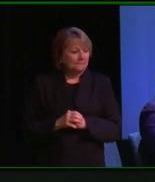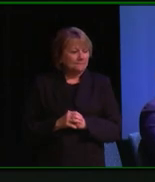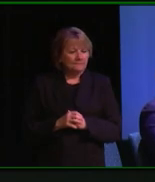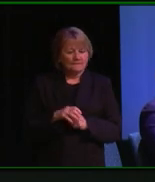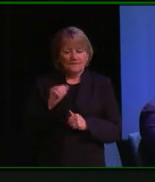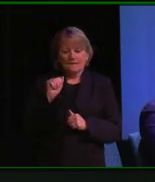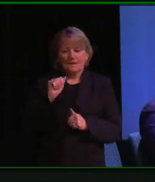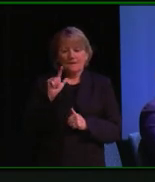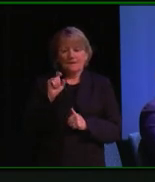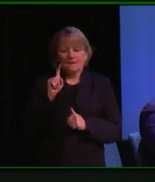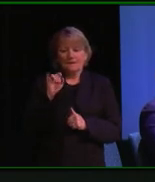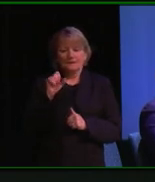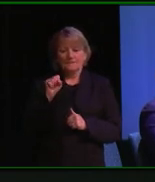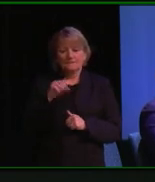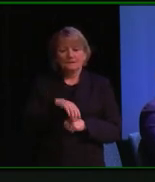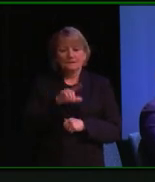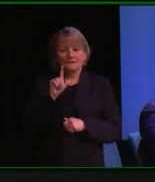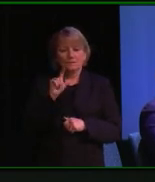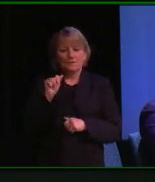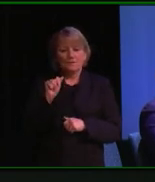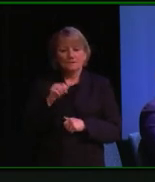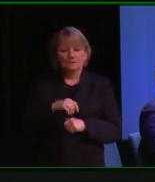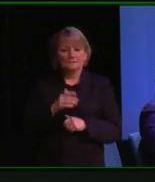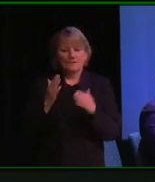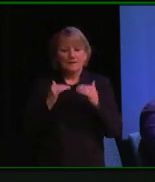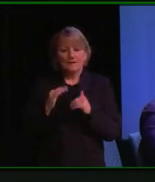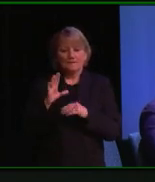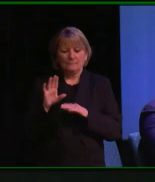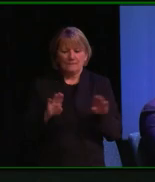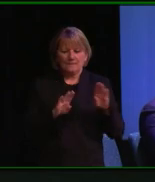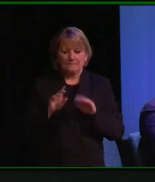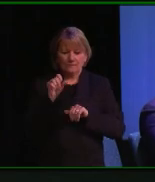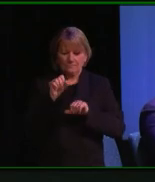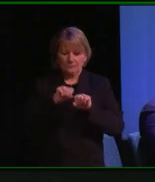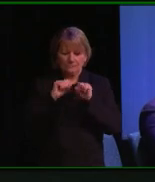Alexis Fieri, Liberal Arts, Behavioral and Social Sciences.